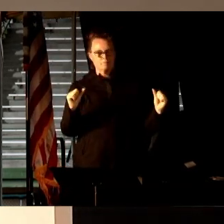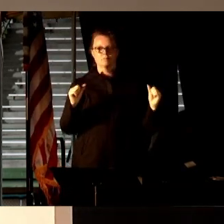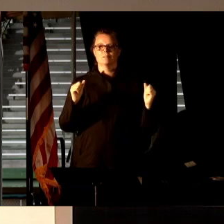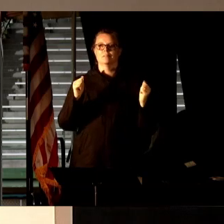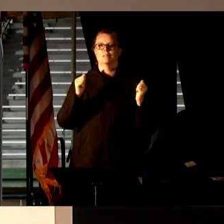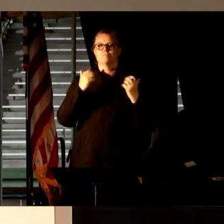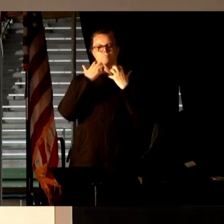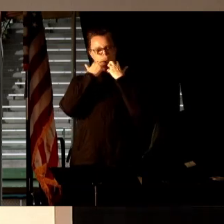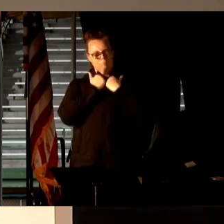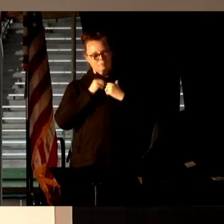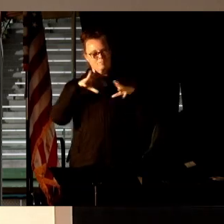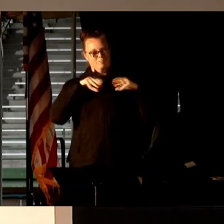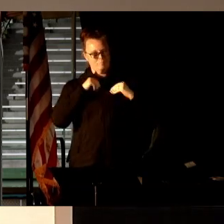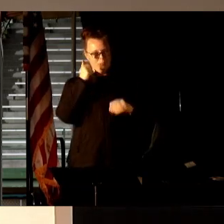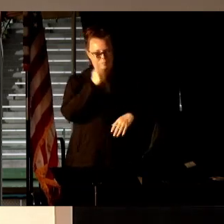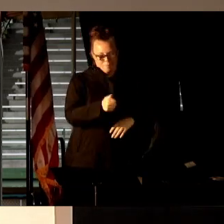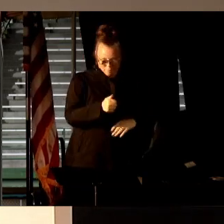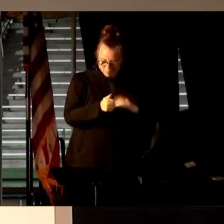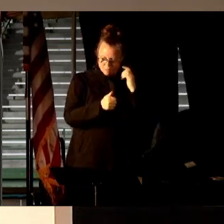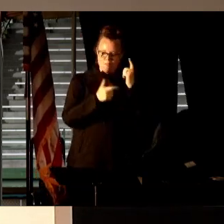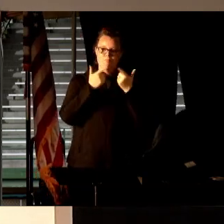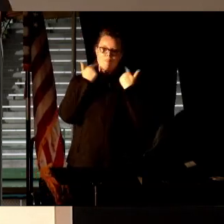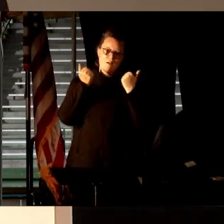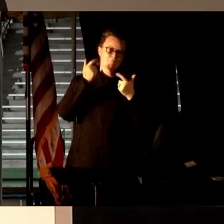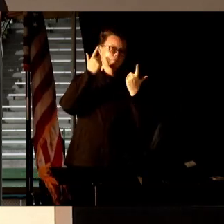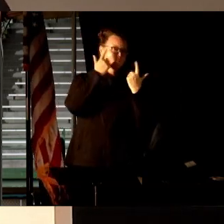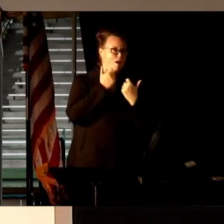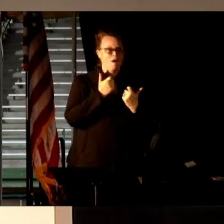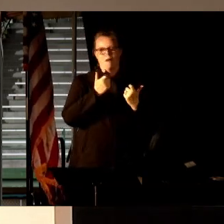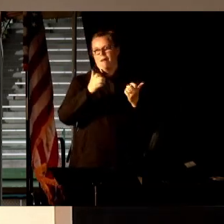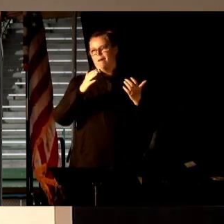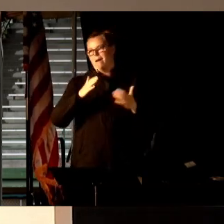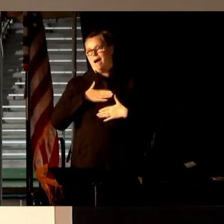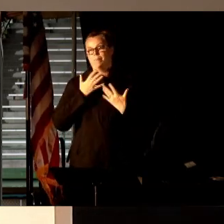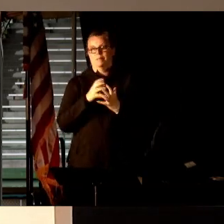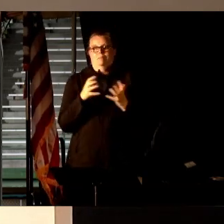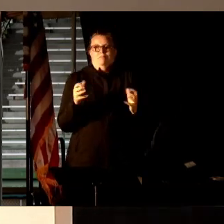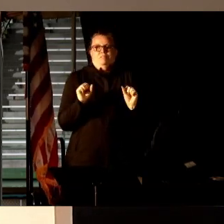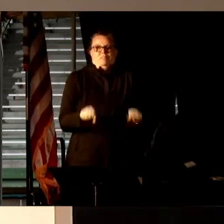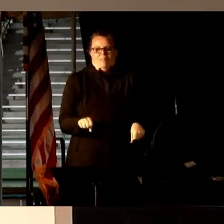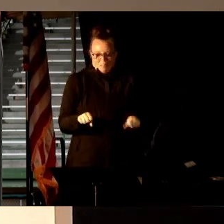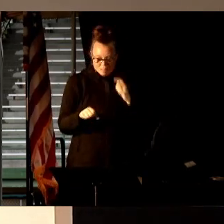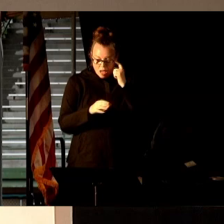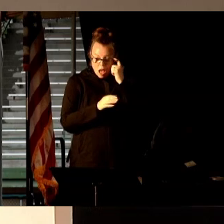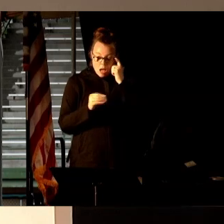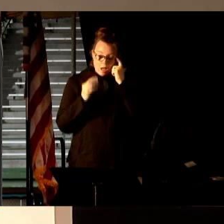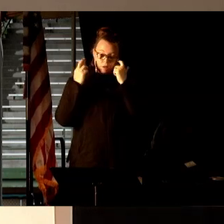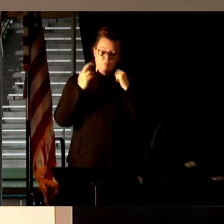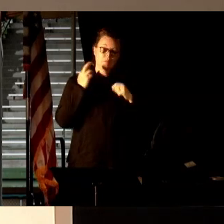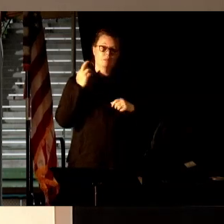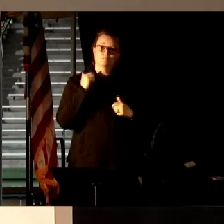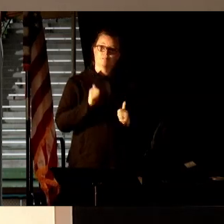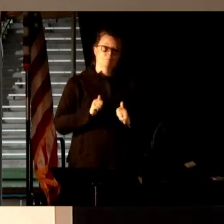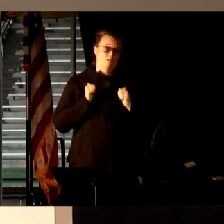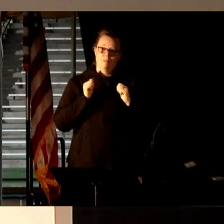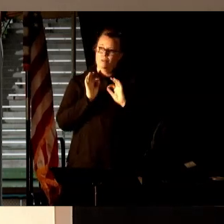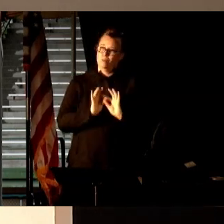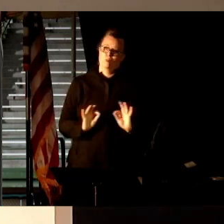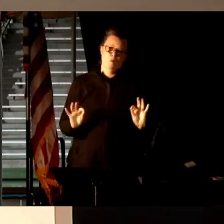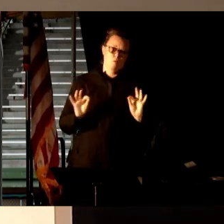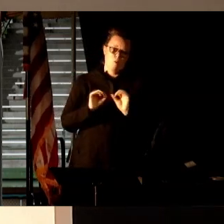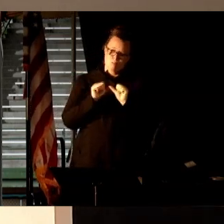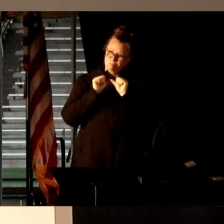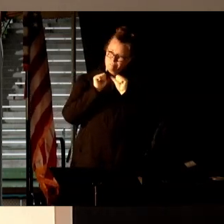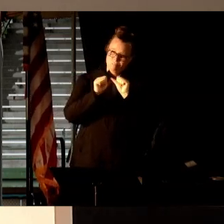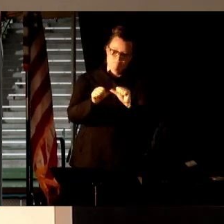as many tears are as needed, and to be happy for as many moments as we can, and to realize that life is worth living and should be viewed with